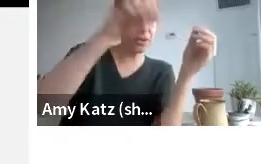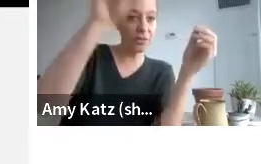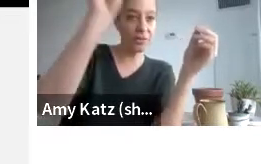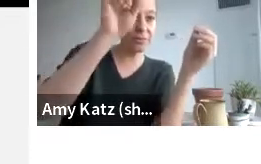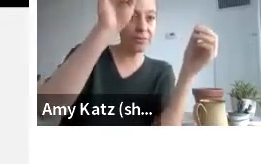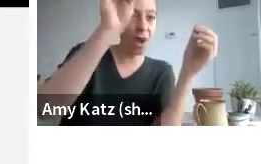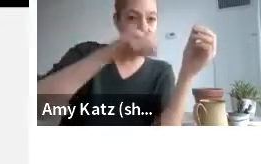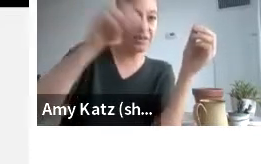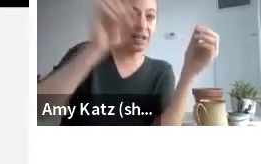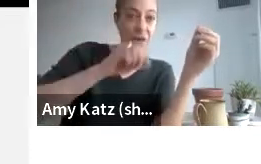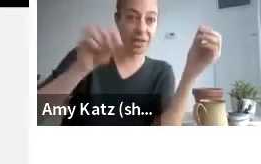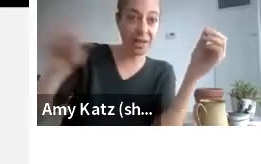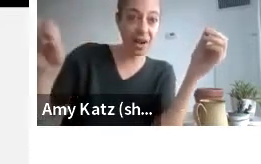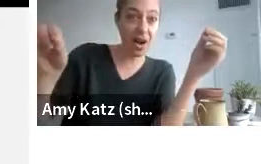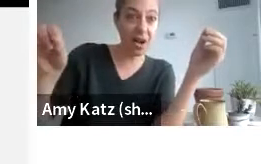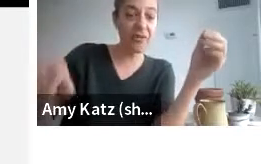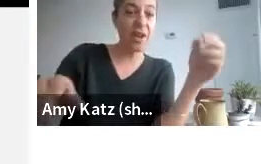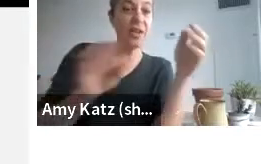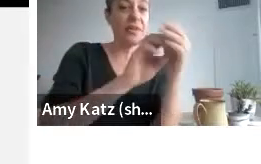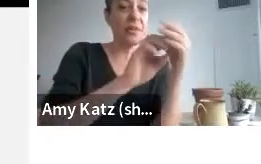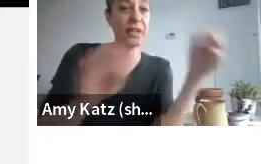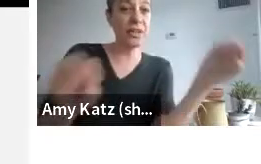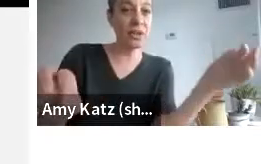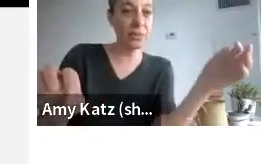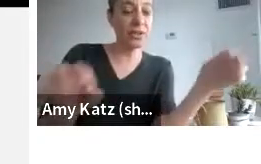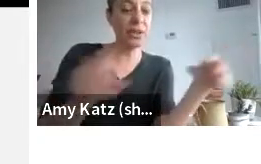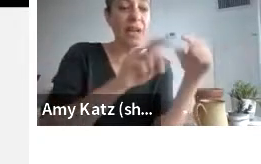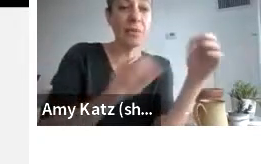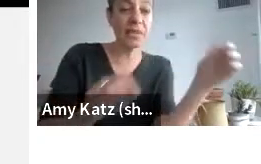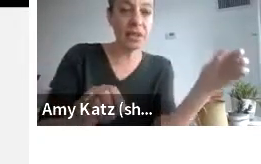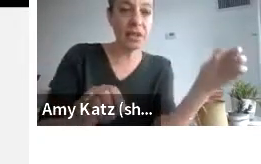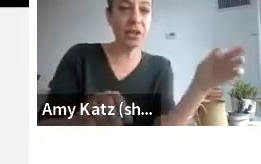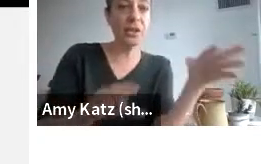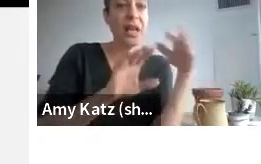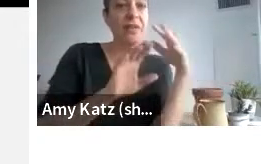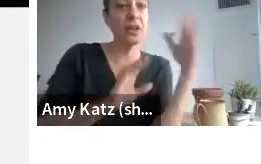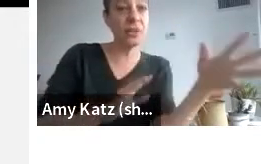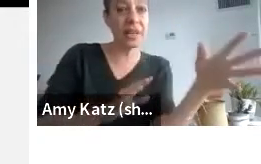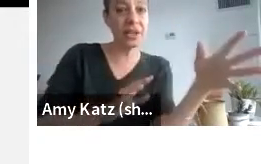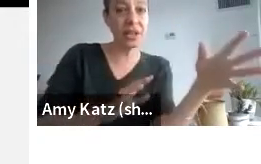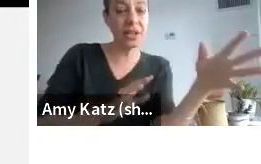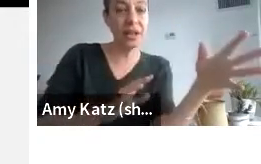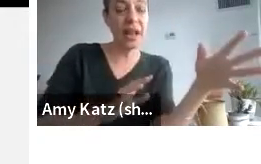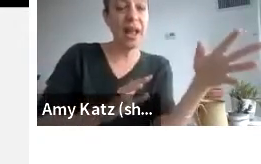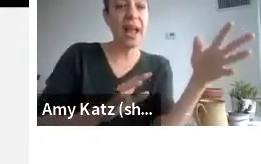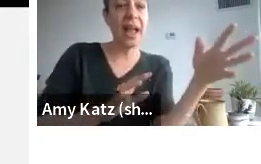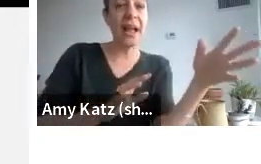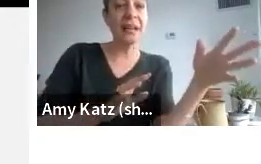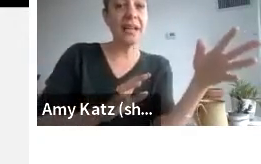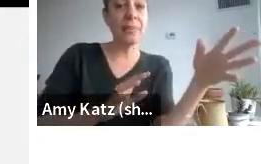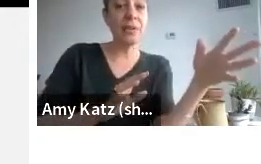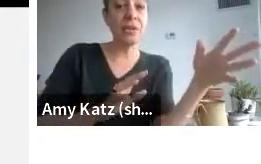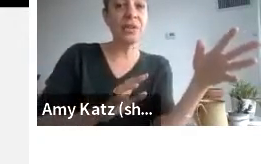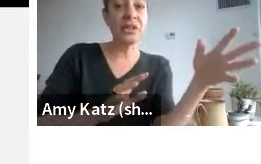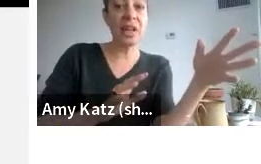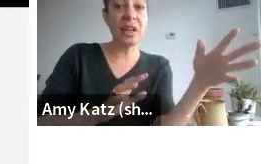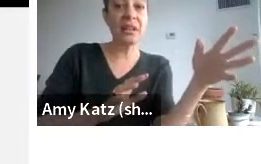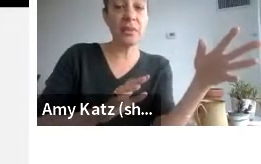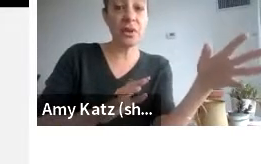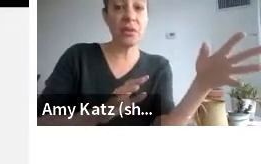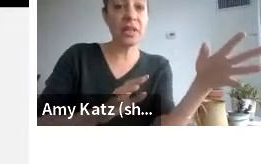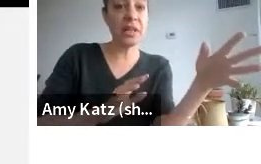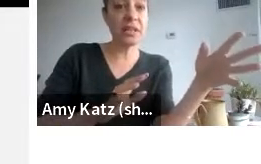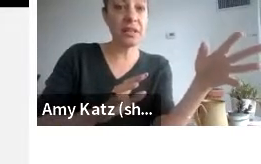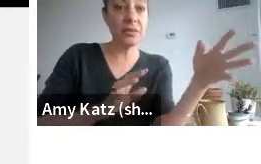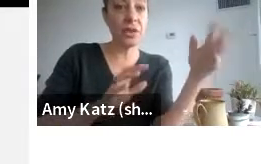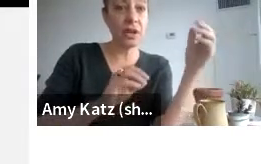they have, boxes that you can tick off. They have a place you can put your name or signature. They have a notes section. And they produce these checklists